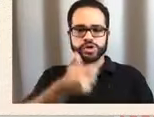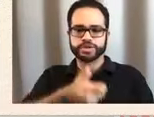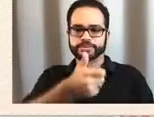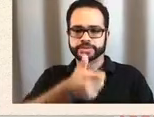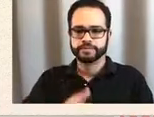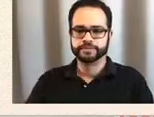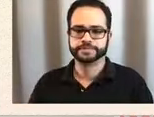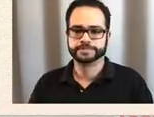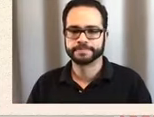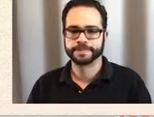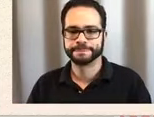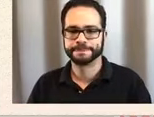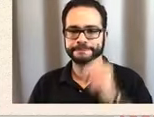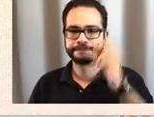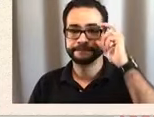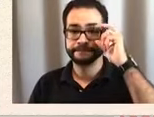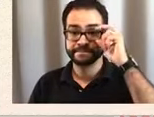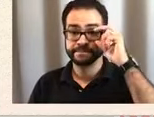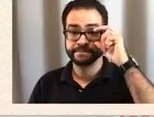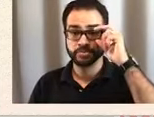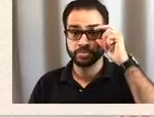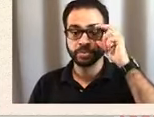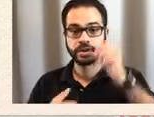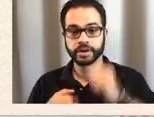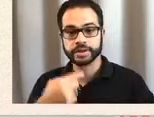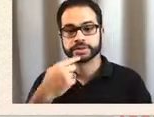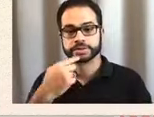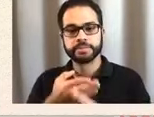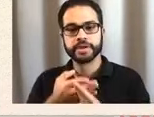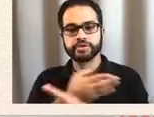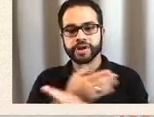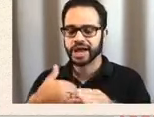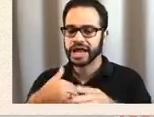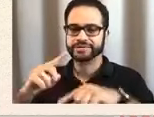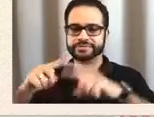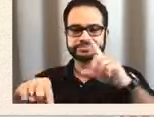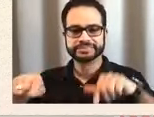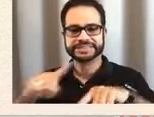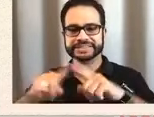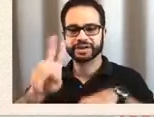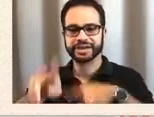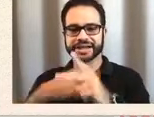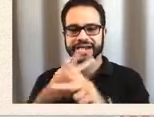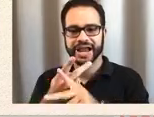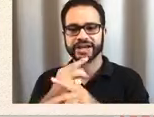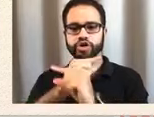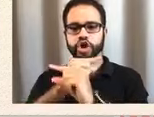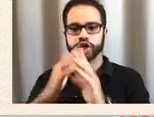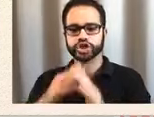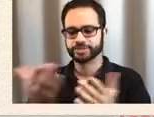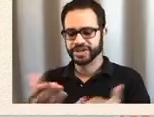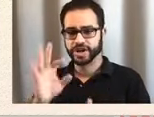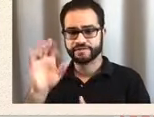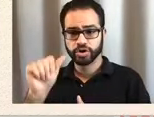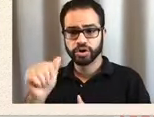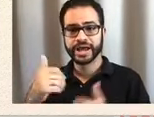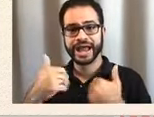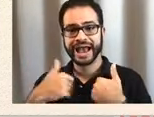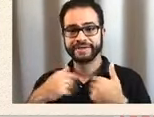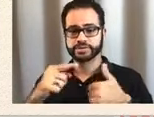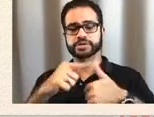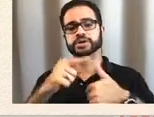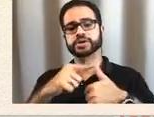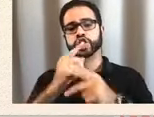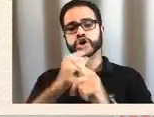I mentioned, there are several types of guardianship here in Florida. There's guardianship of the person. So that means the guardian would have the